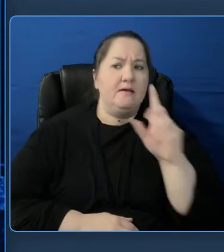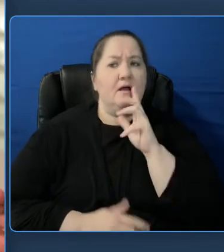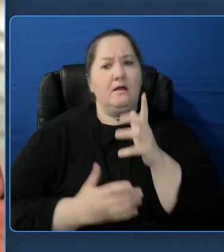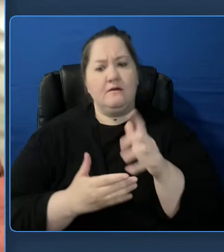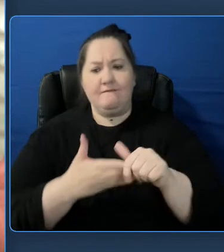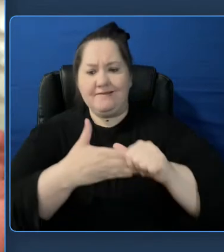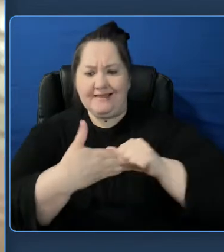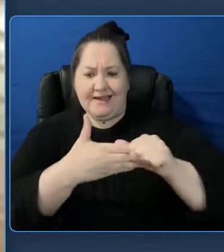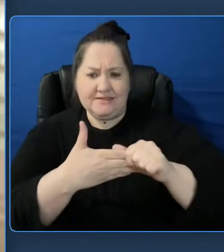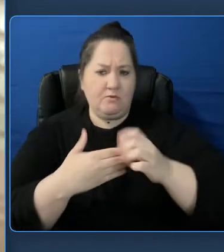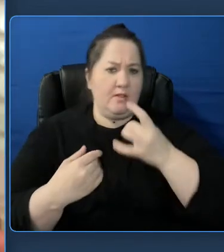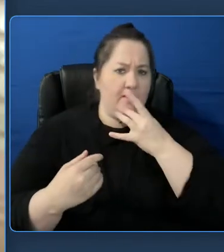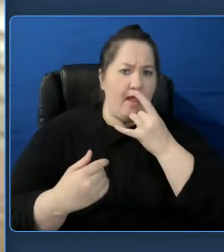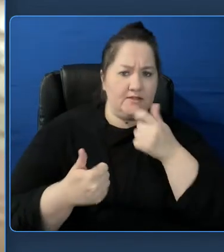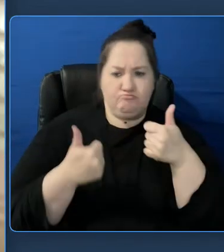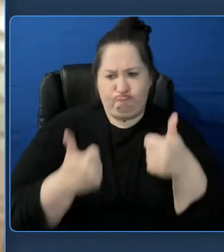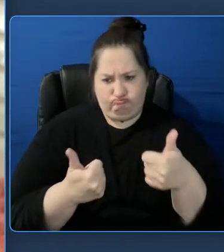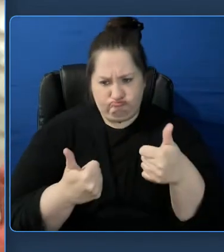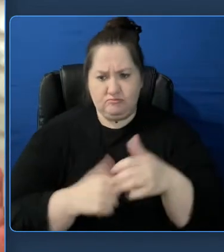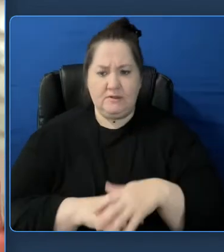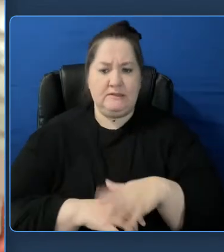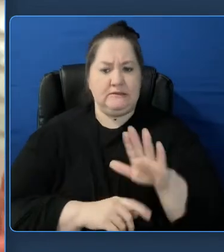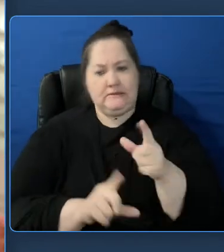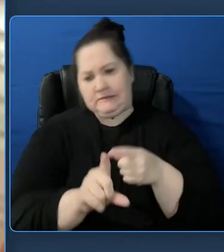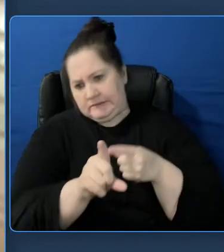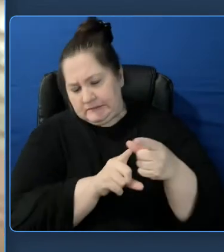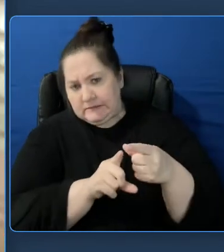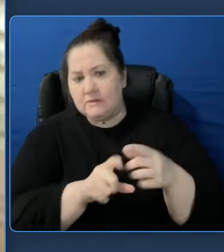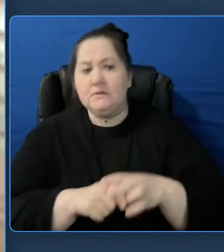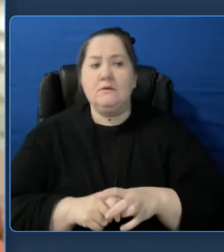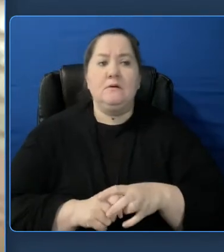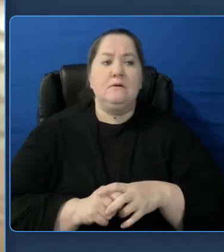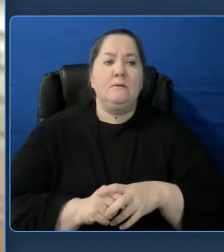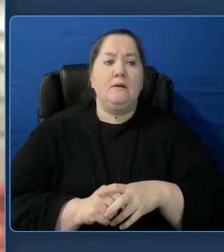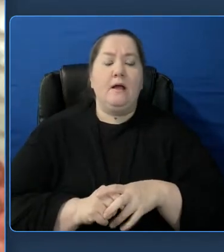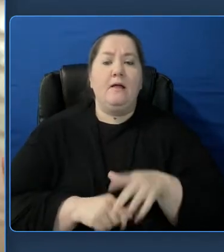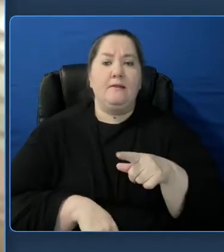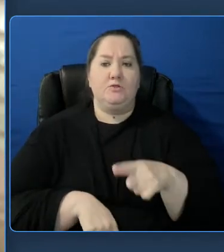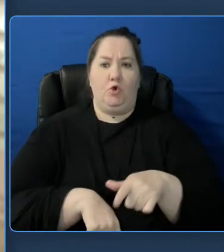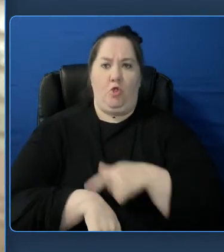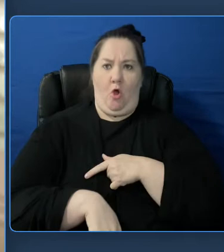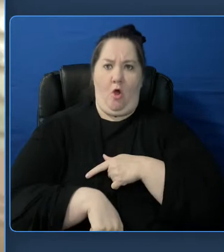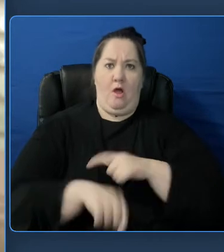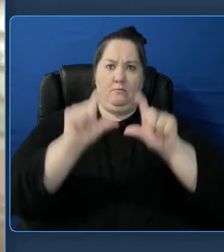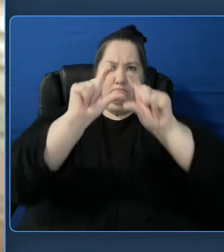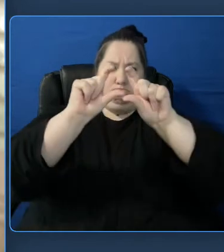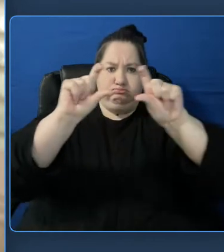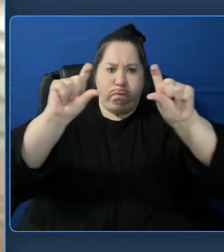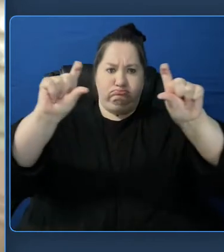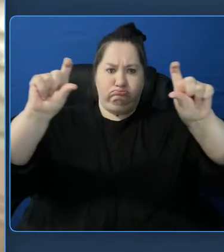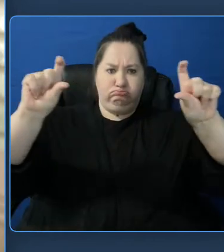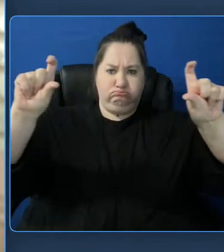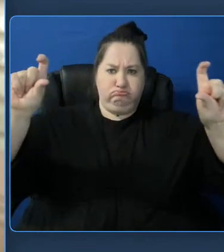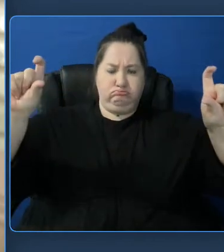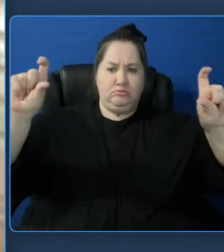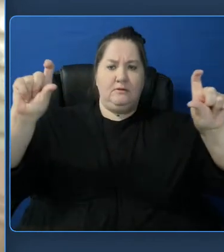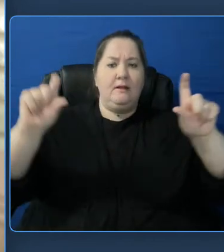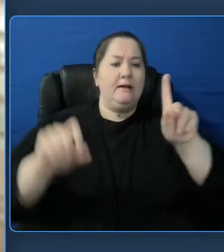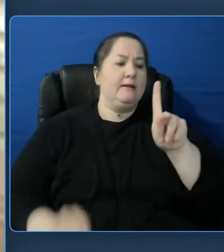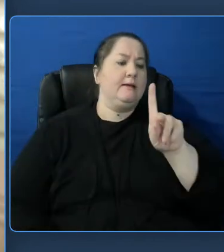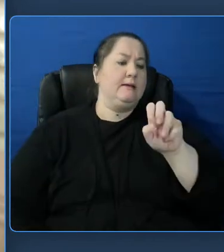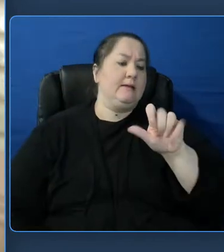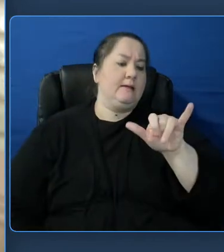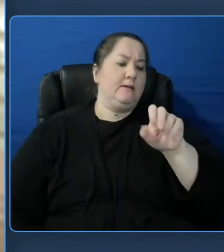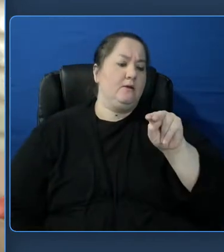flexible lights. So that's what they kind of specialize in. And what these lights are long tube lights. So they'd be like the Kinoflows that